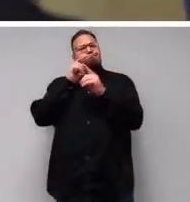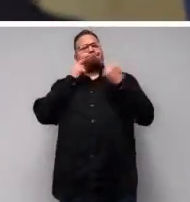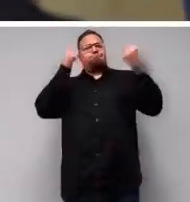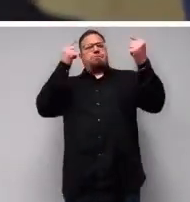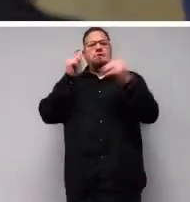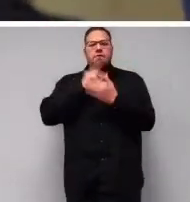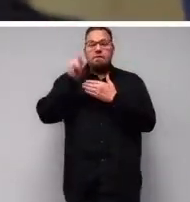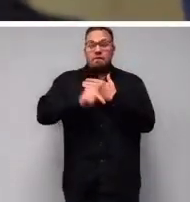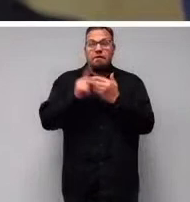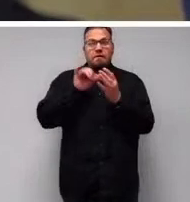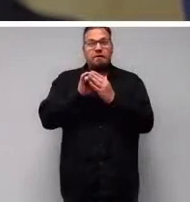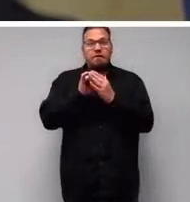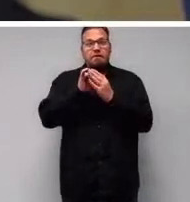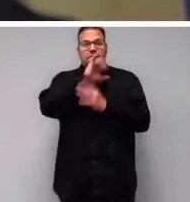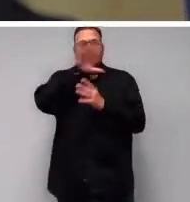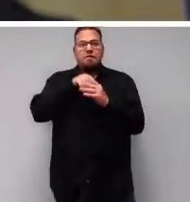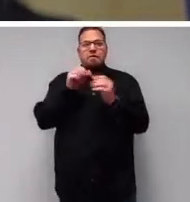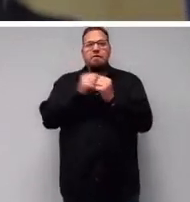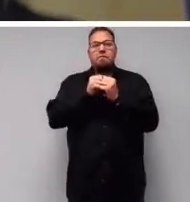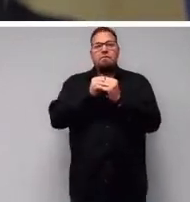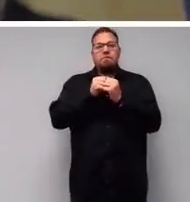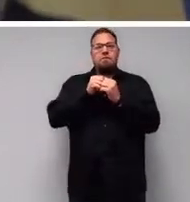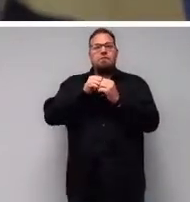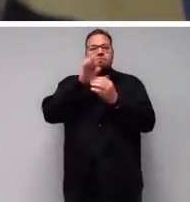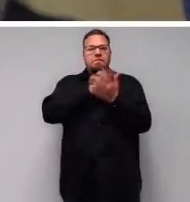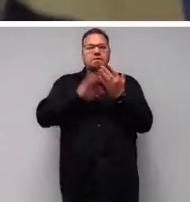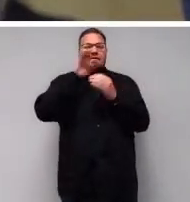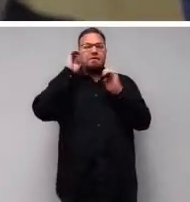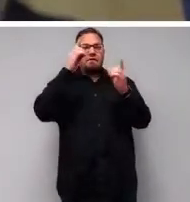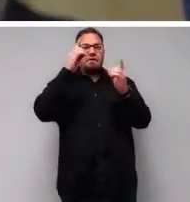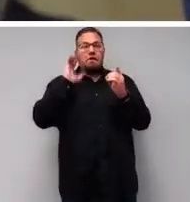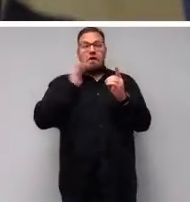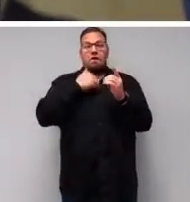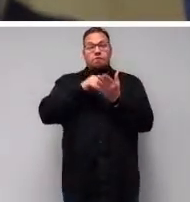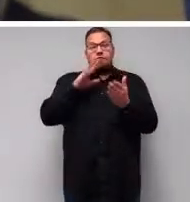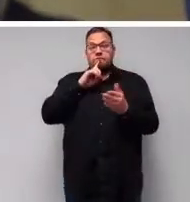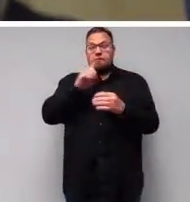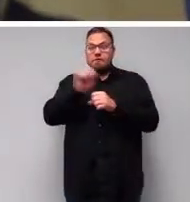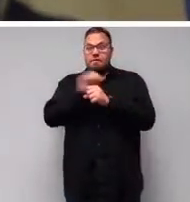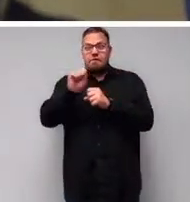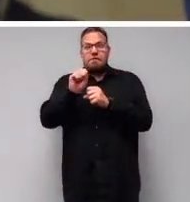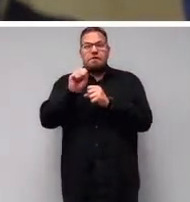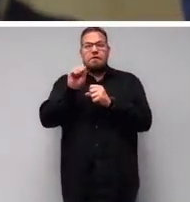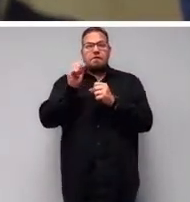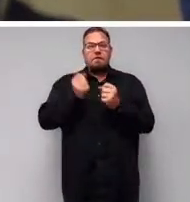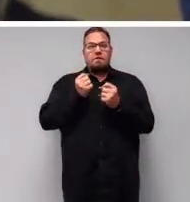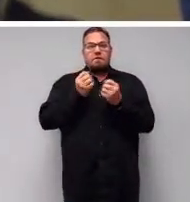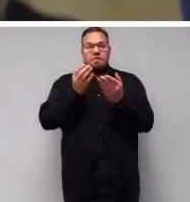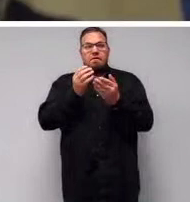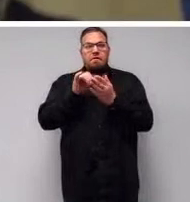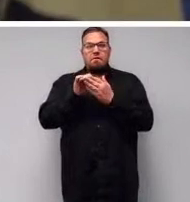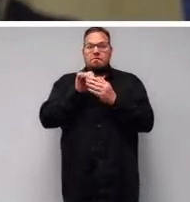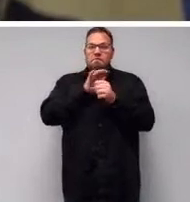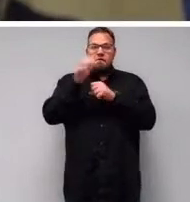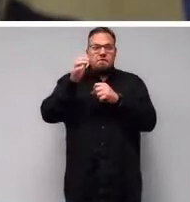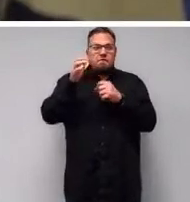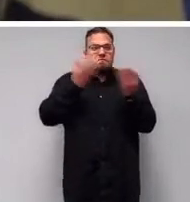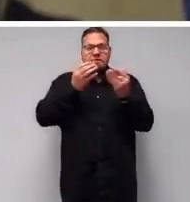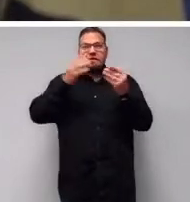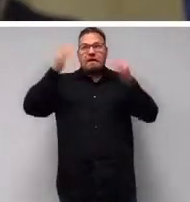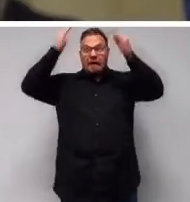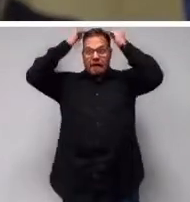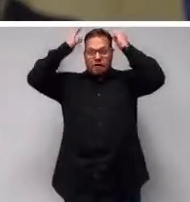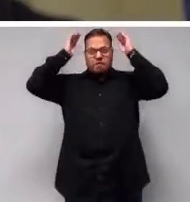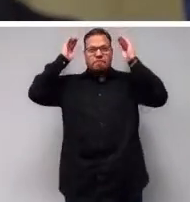their beauty college education, our students literally operate a full-service student-run salon that's stunning and huge